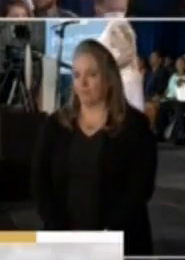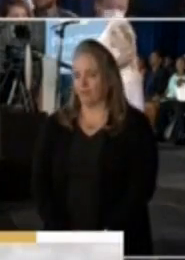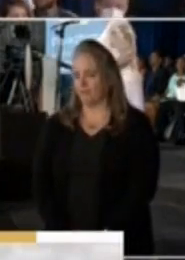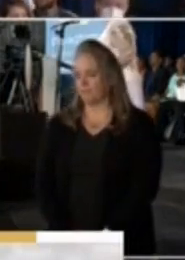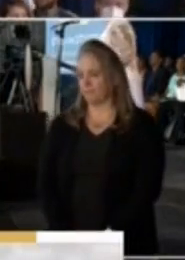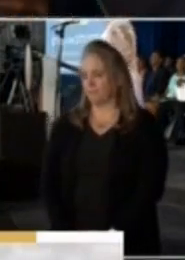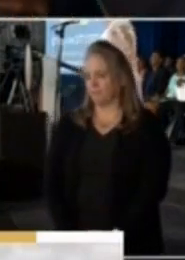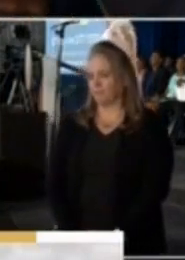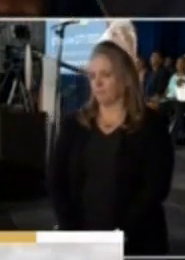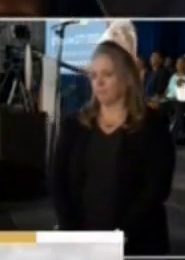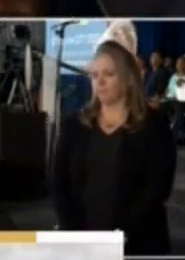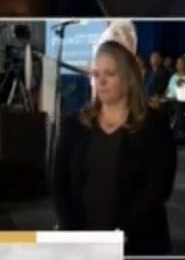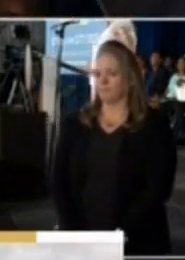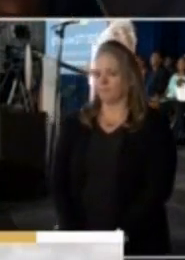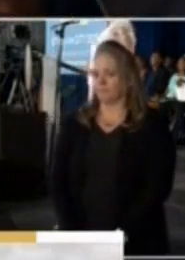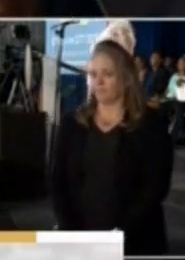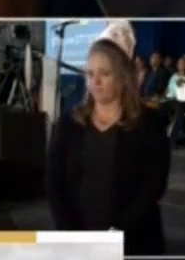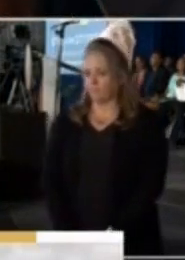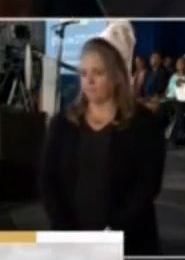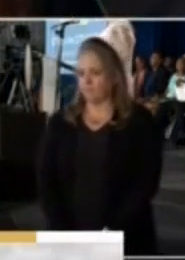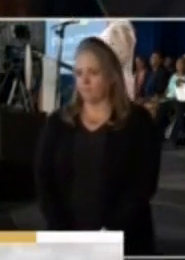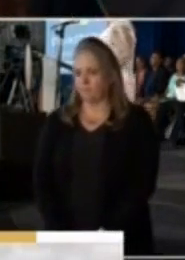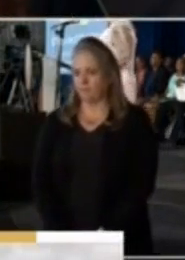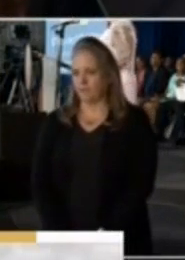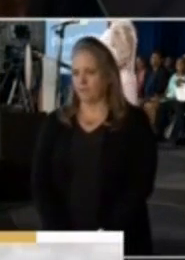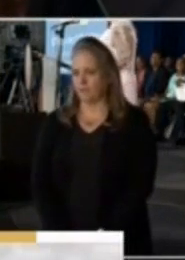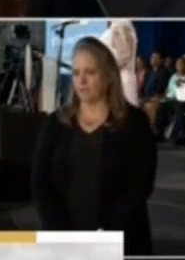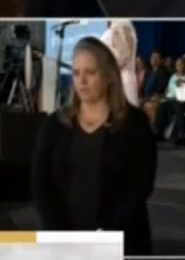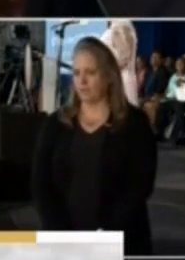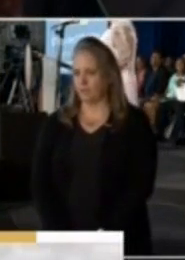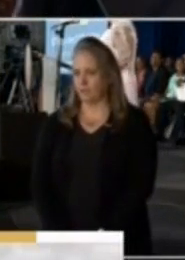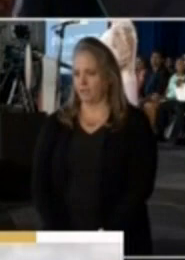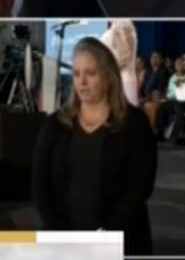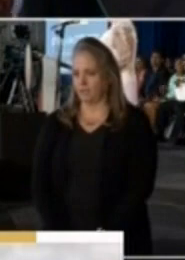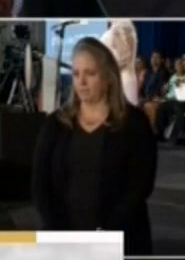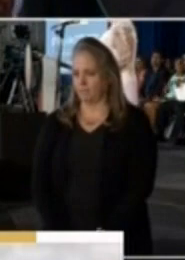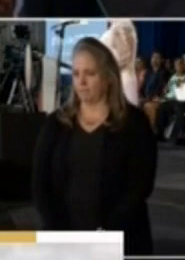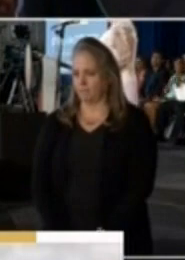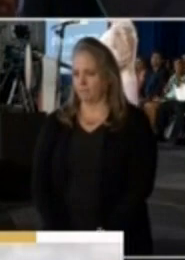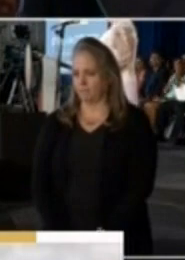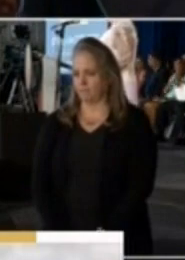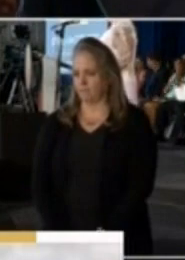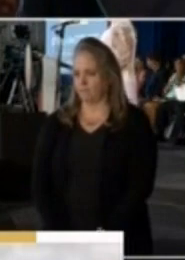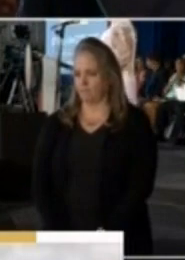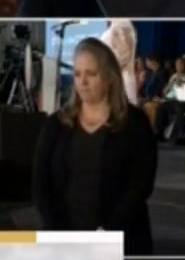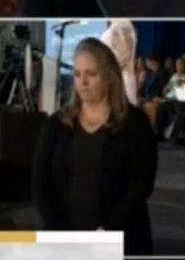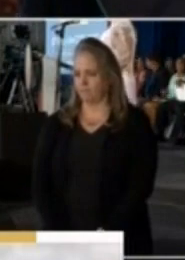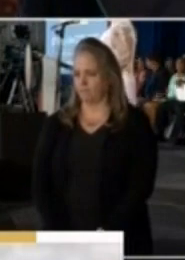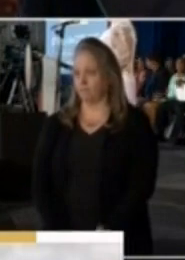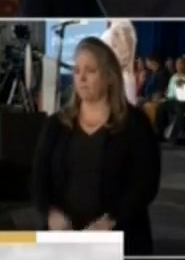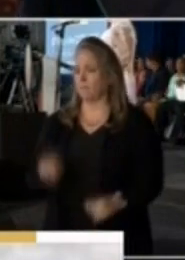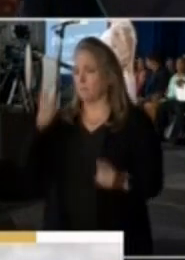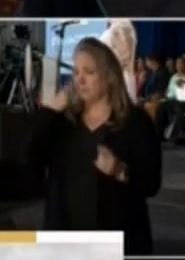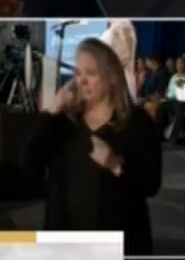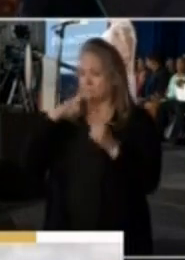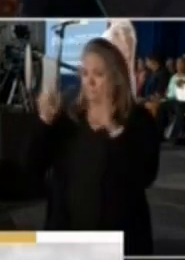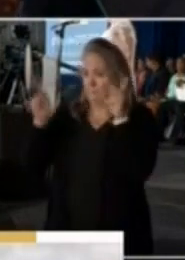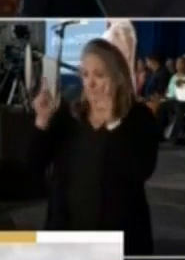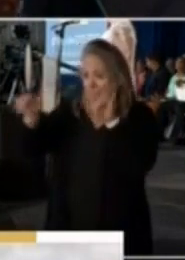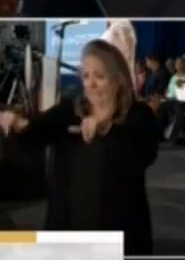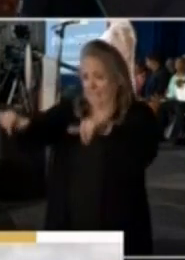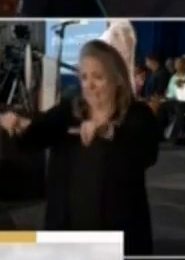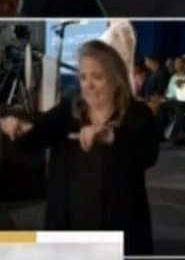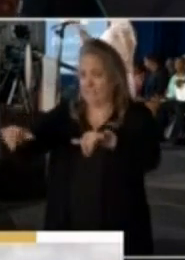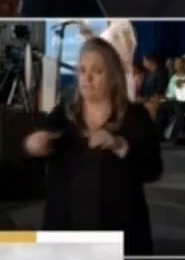We ask that everyone remain seated while the procession exits the stage. Then, we'd like to invite you all